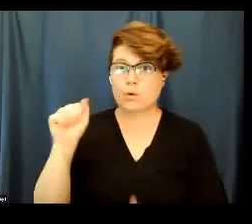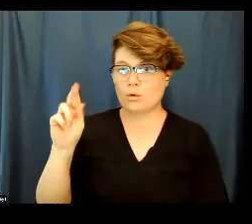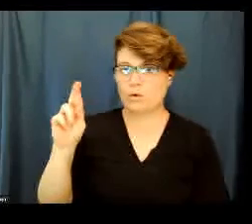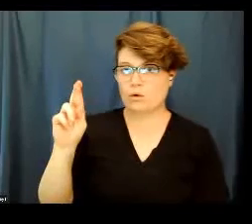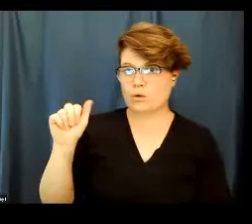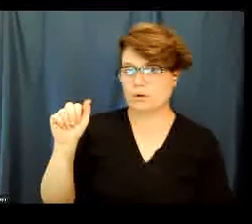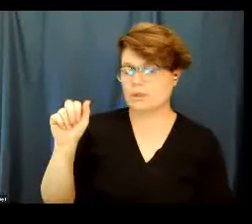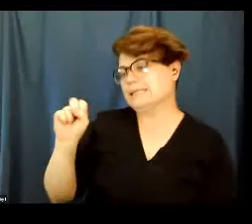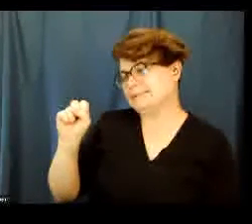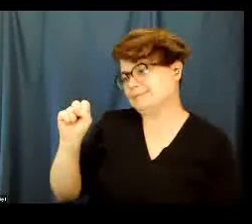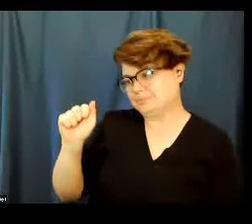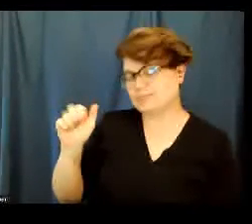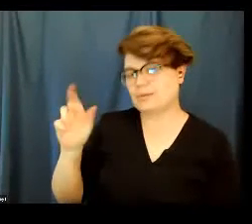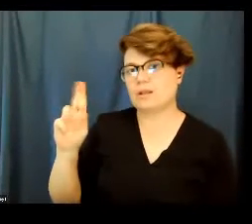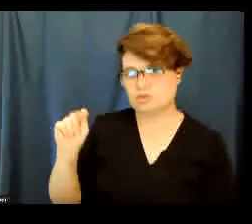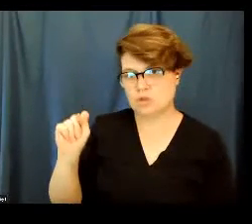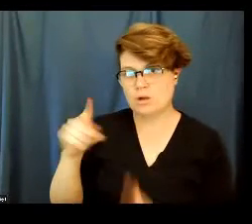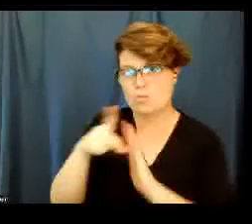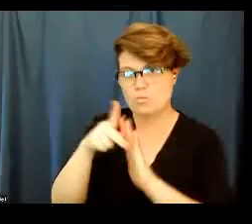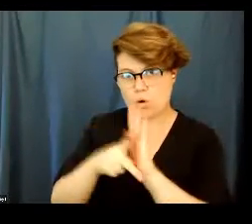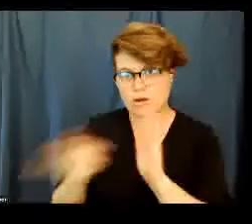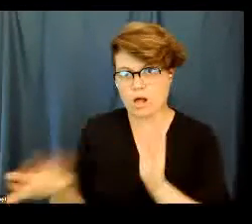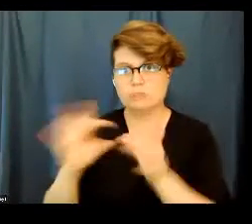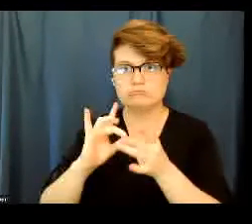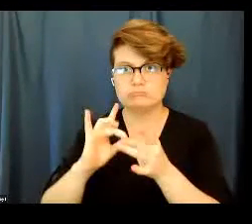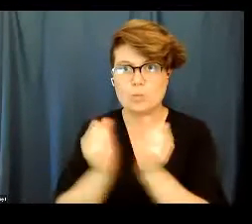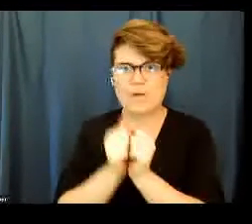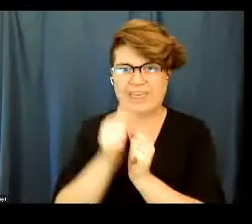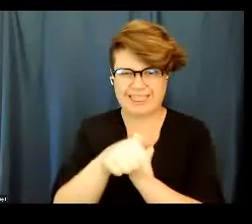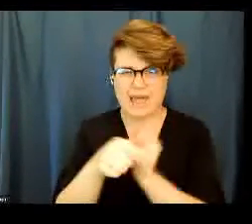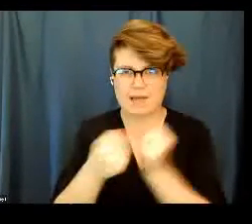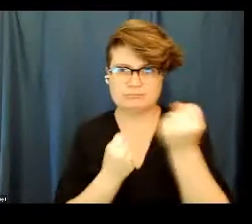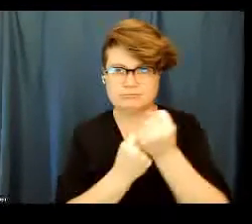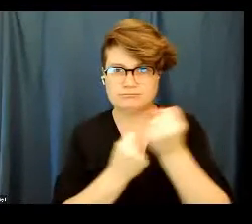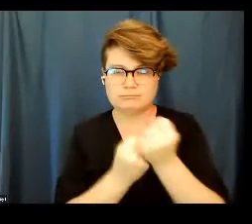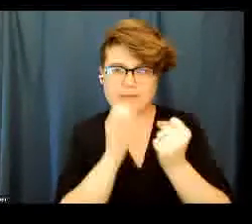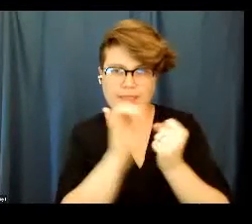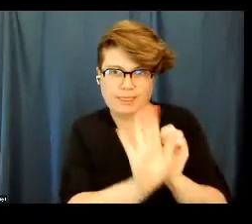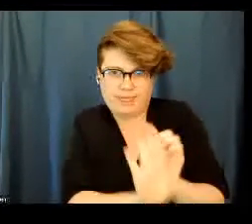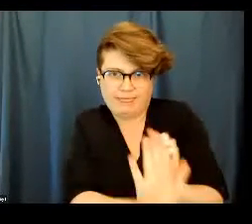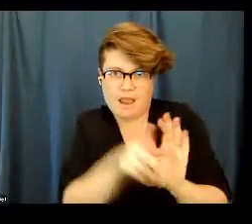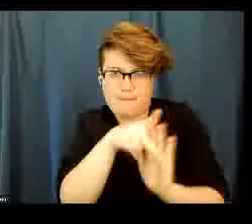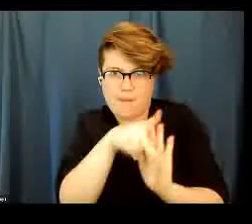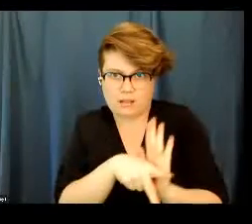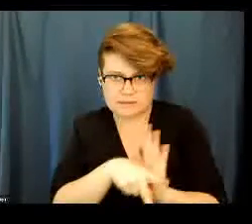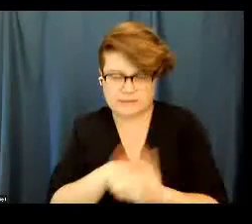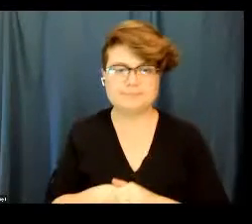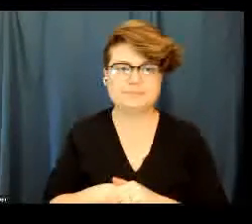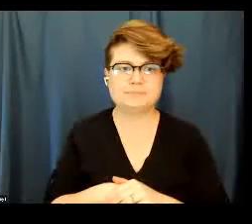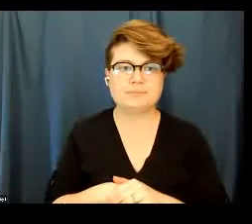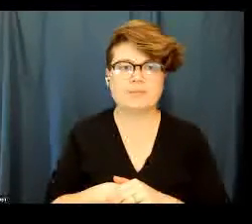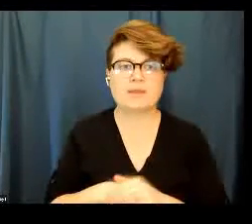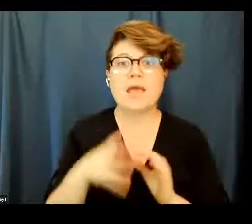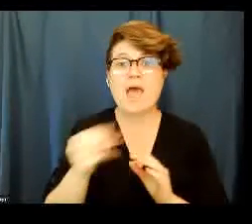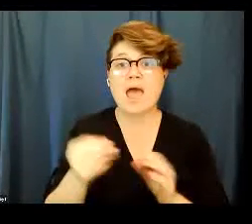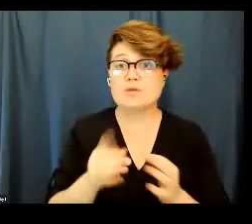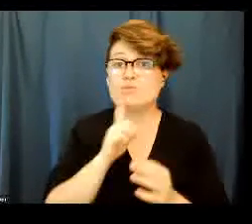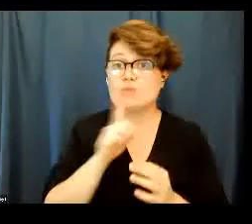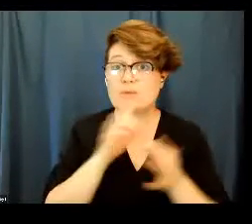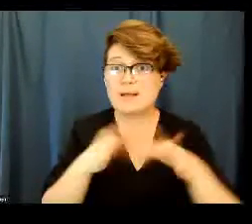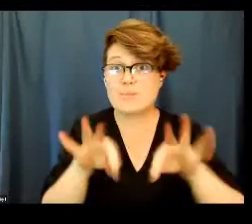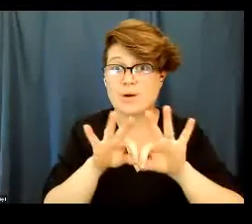along with that, and it's going to be used to supplement that policy. And then very, very importantly, it is a living